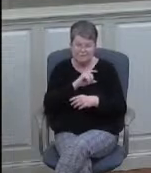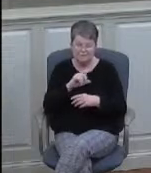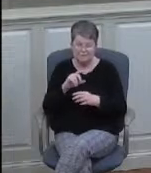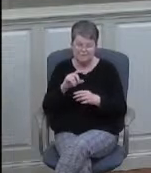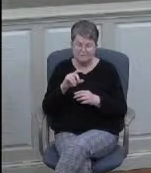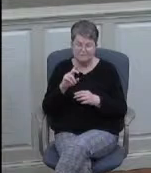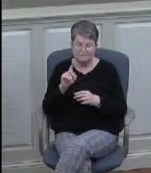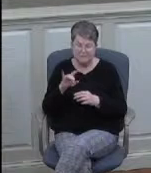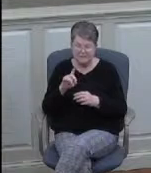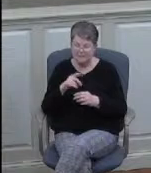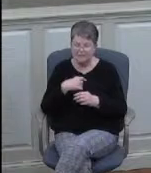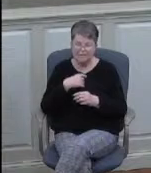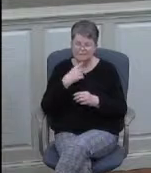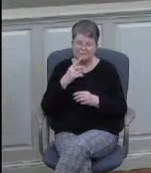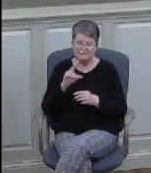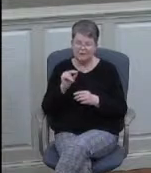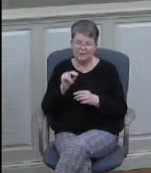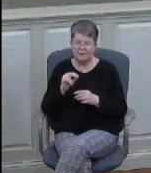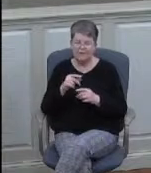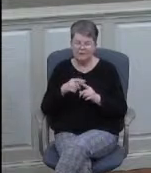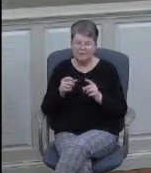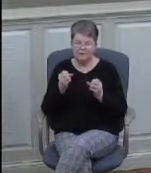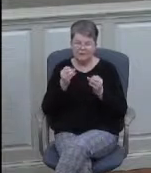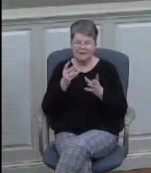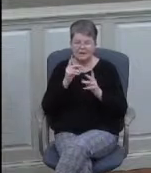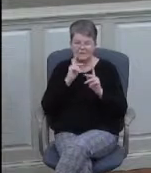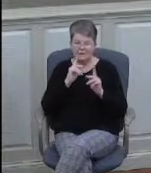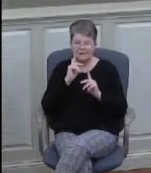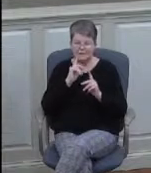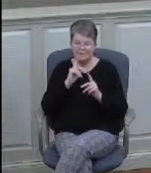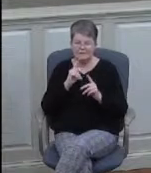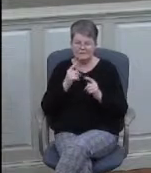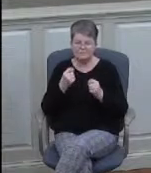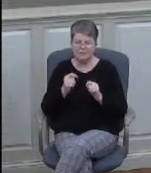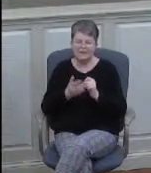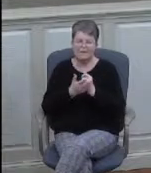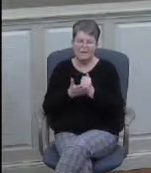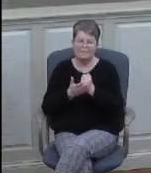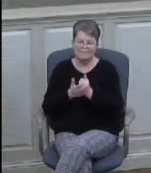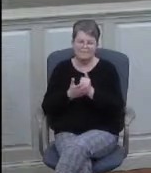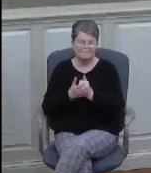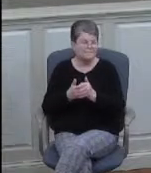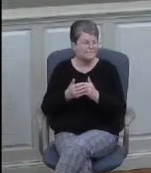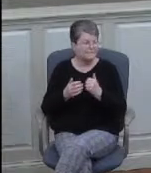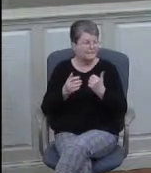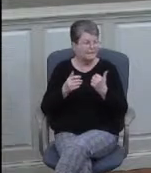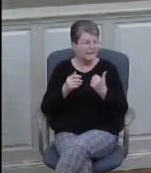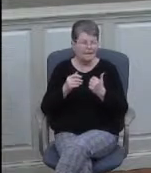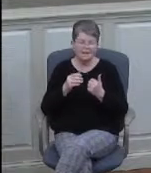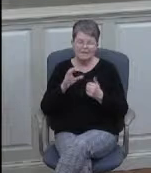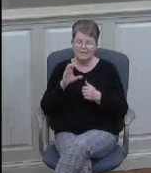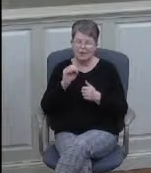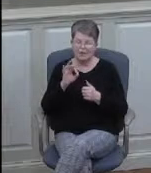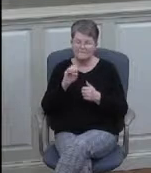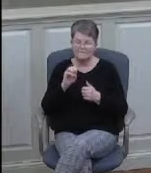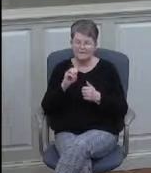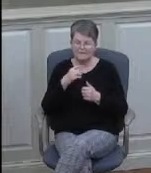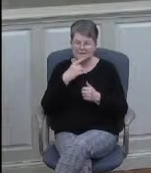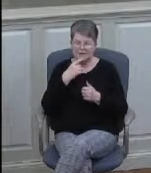thought that's pretty neat too. A lot of people were trying to help. I forgot to. One of the things I wanted to